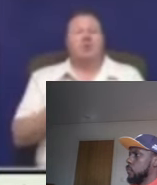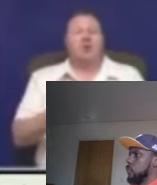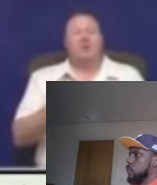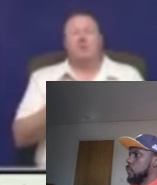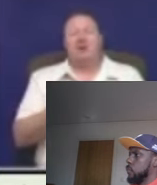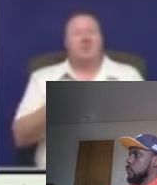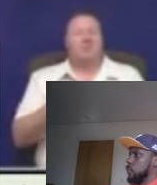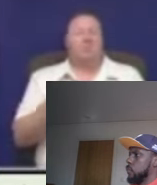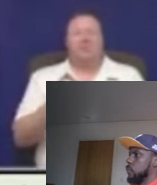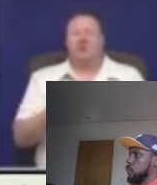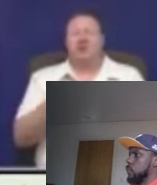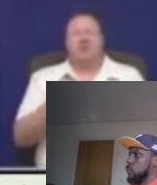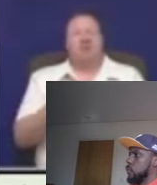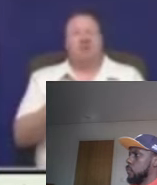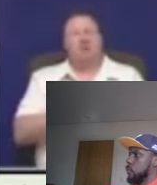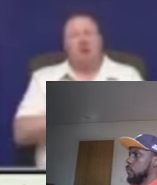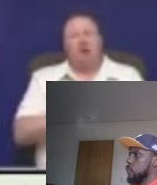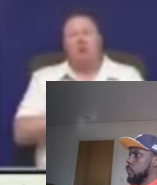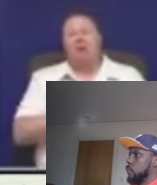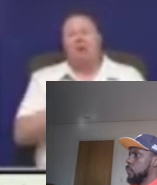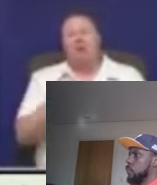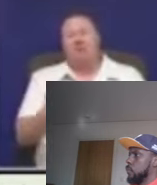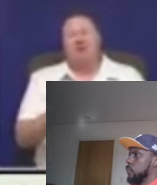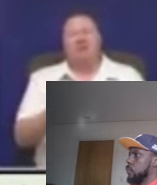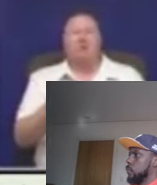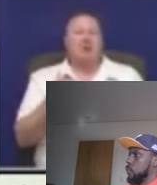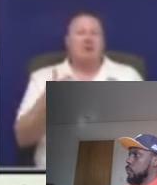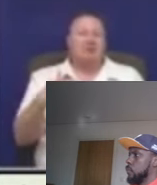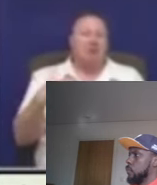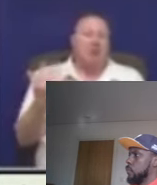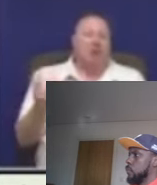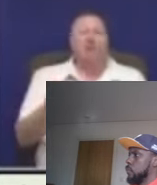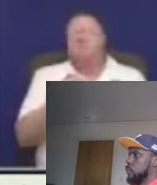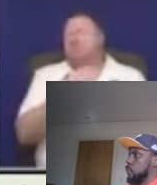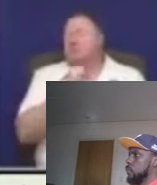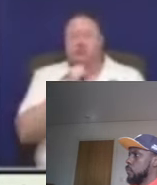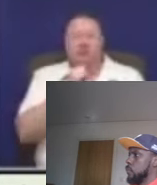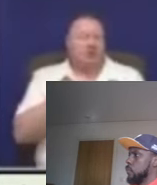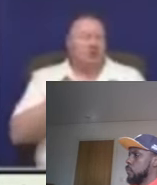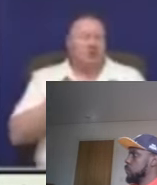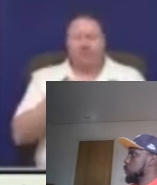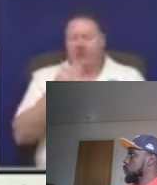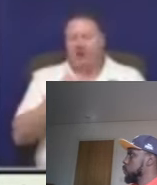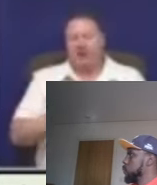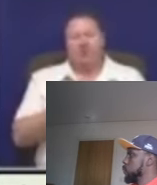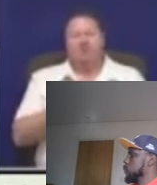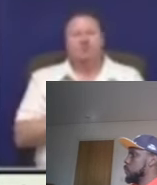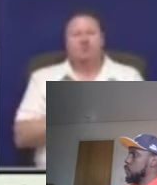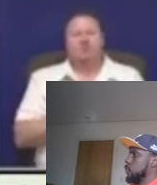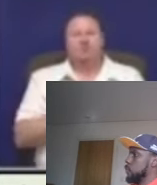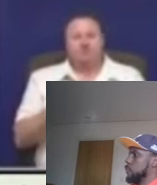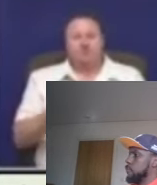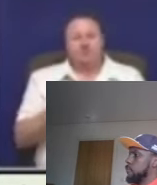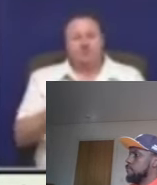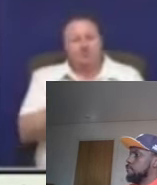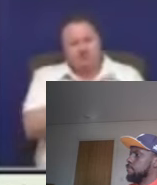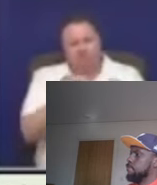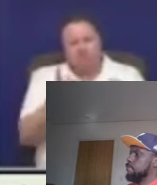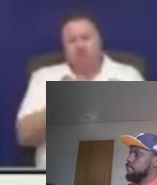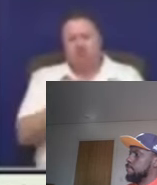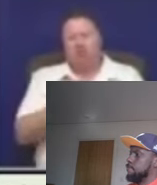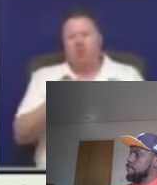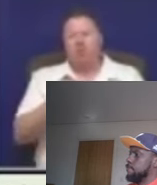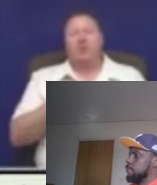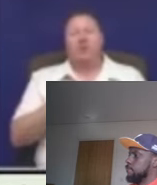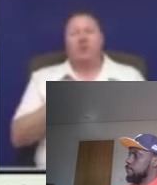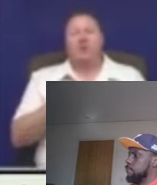on projects that run over time and over budget comes to an end. I encourage you, honourable members, to work with us as we take action to achieve